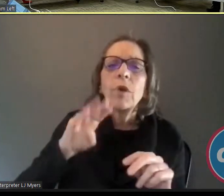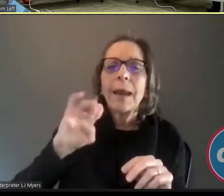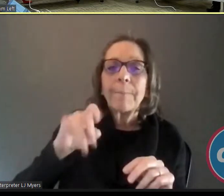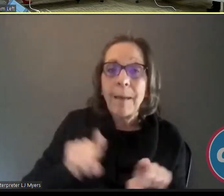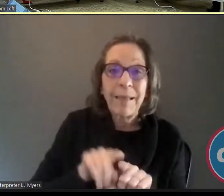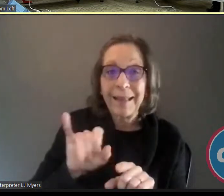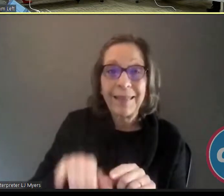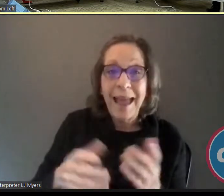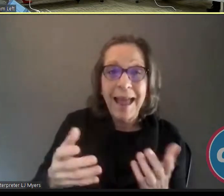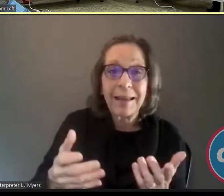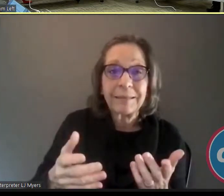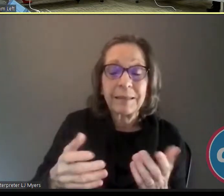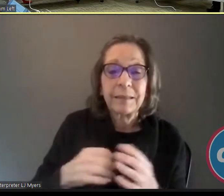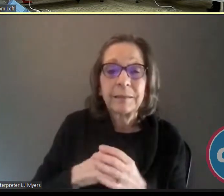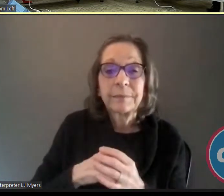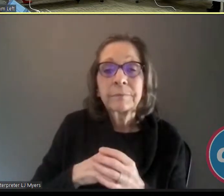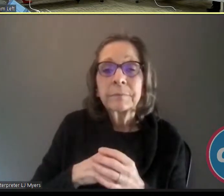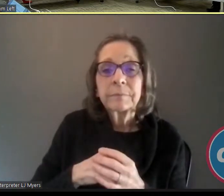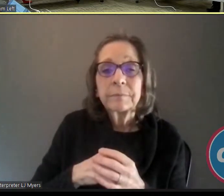that,